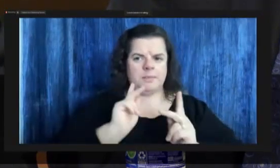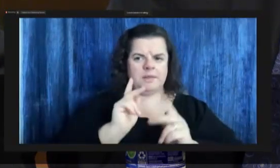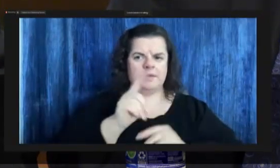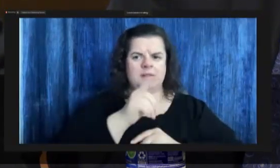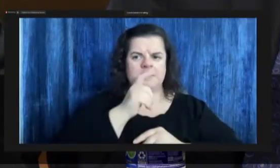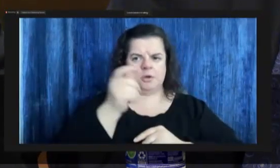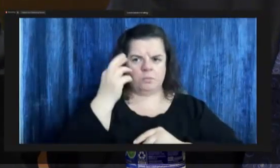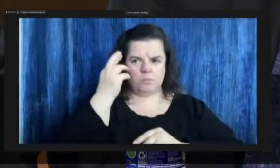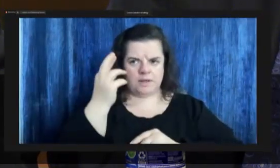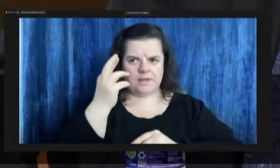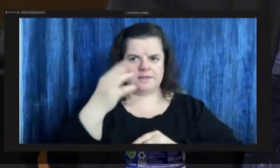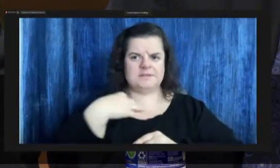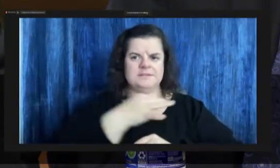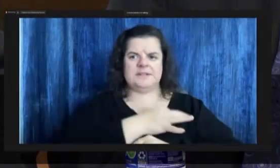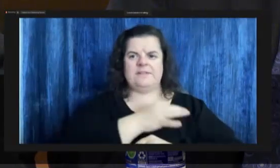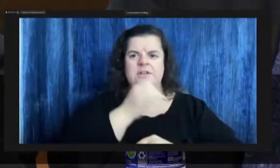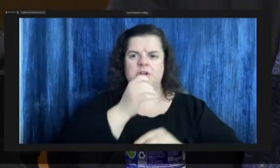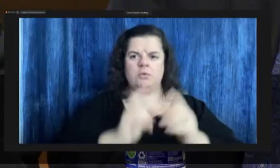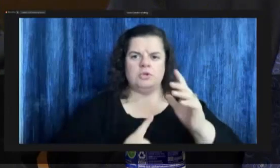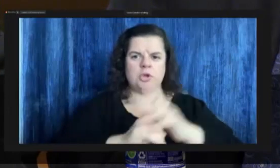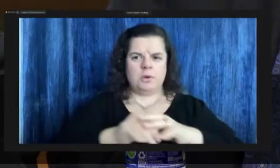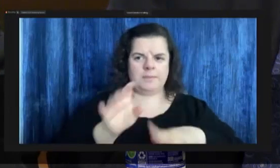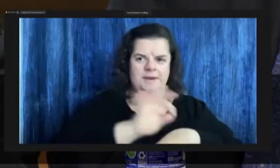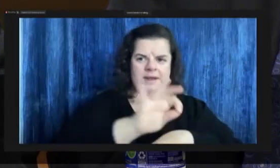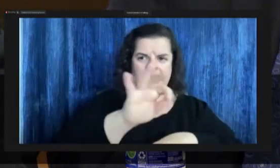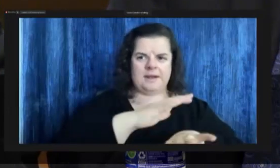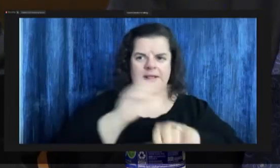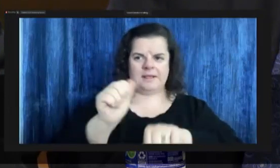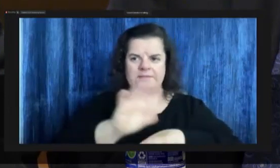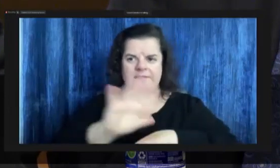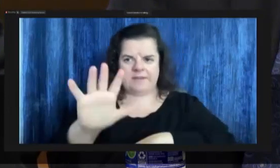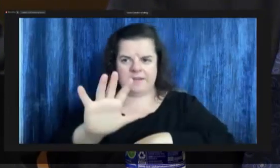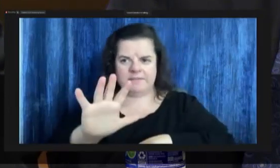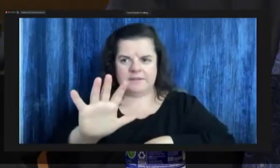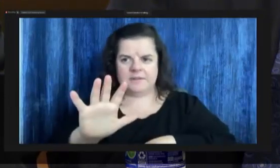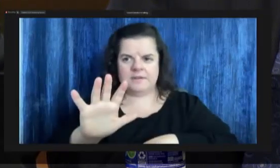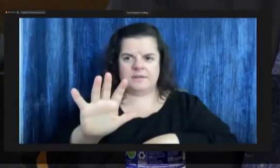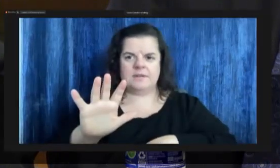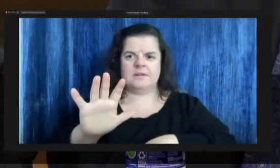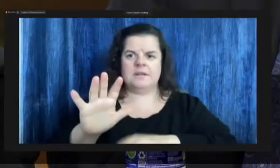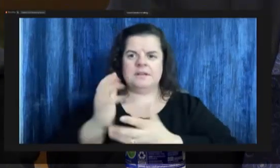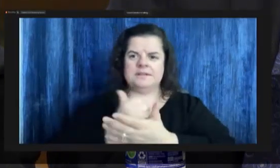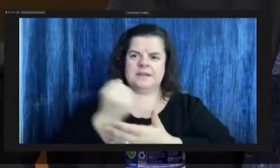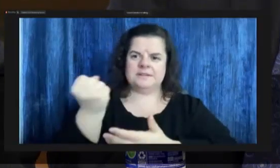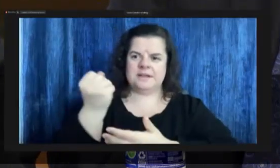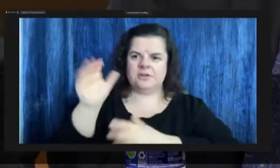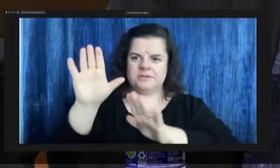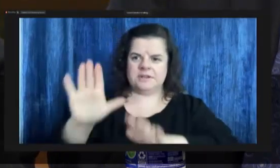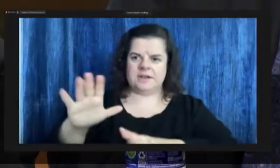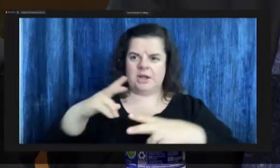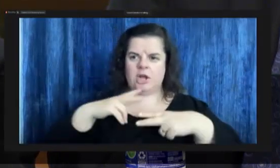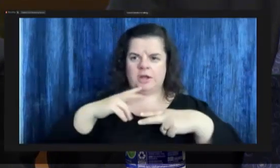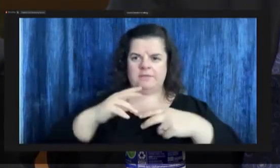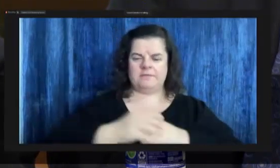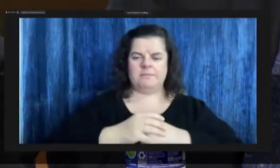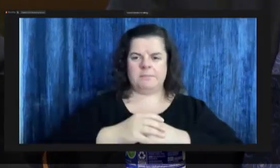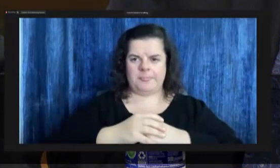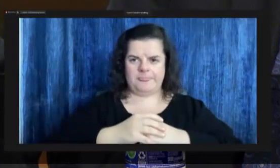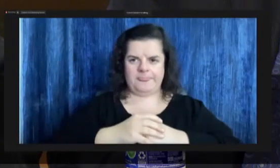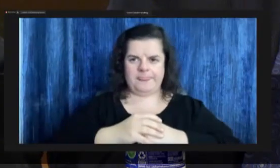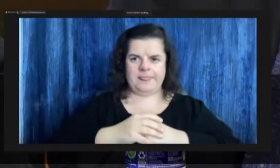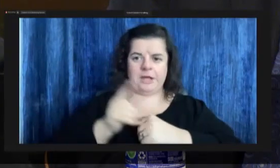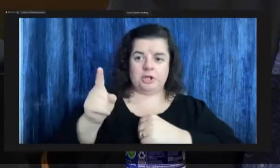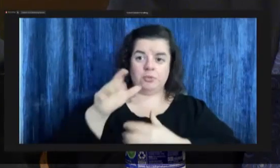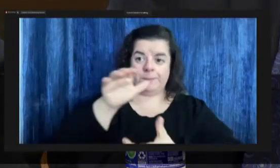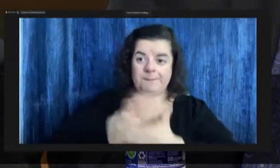that our staffers don't show up at 9 and leave at 5 and take Saturday and Sunday off. It's you marry